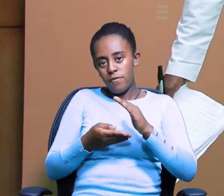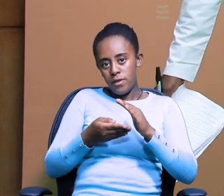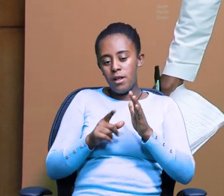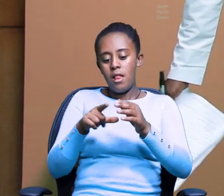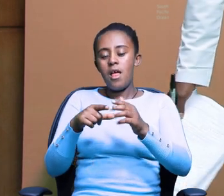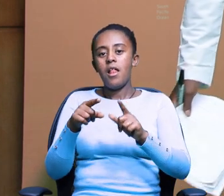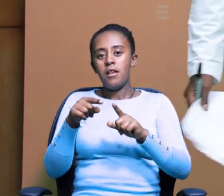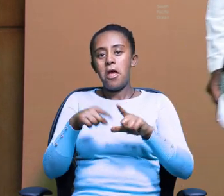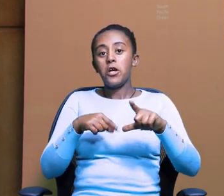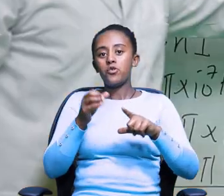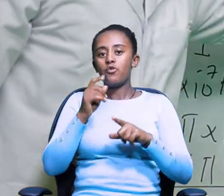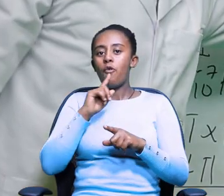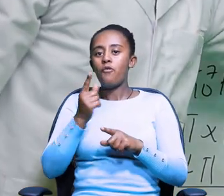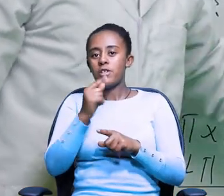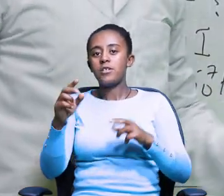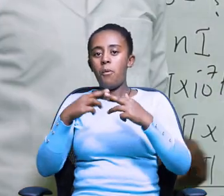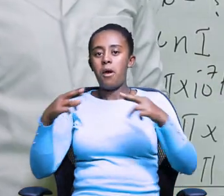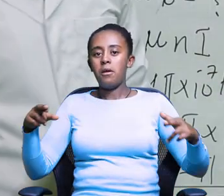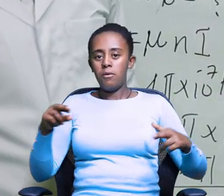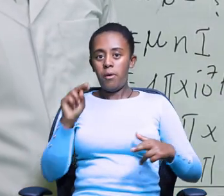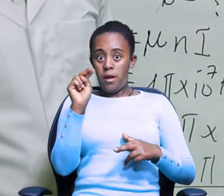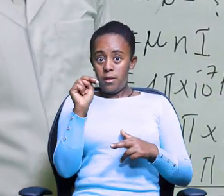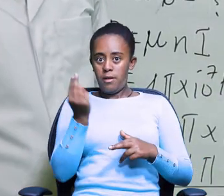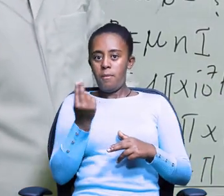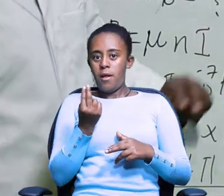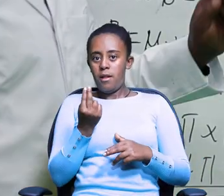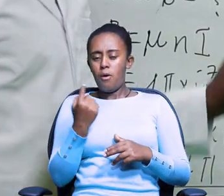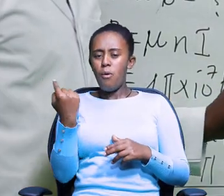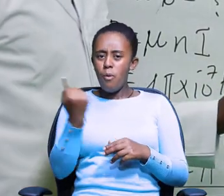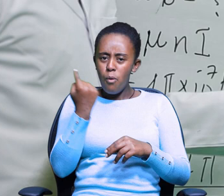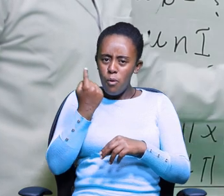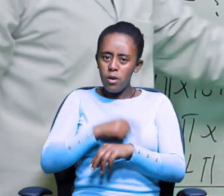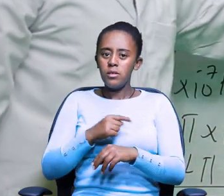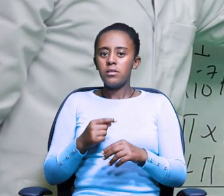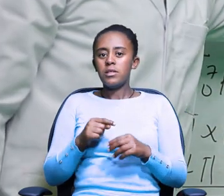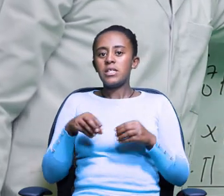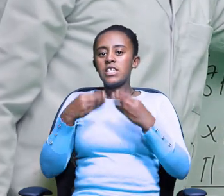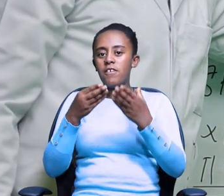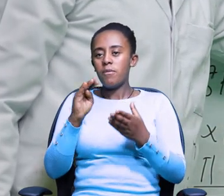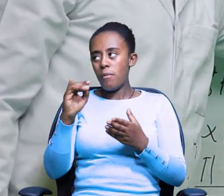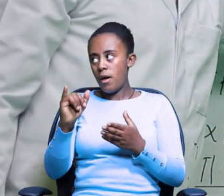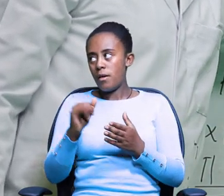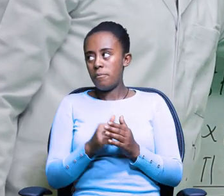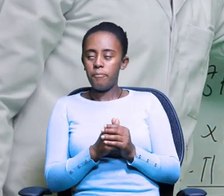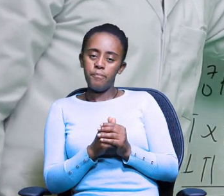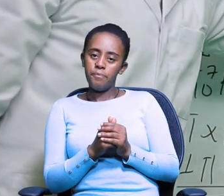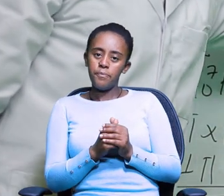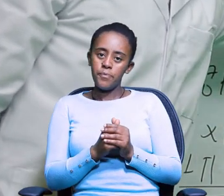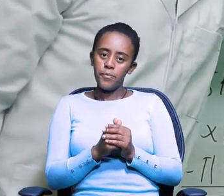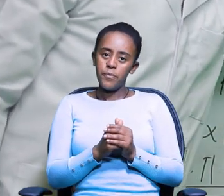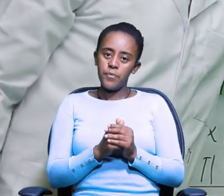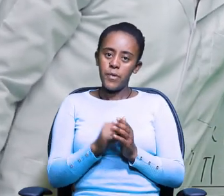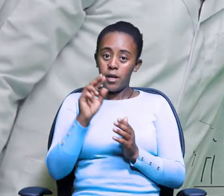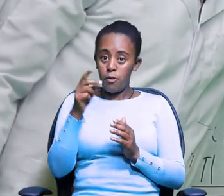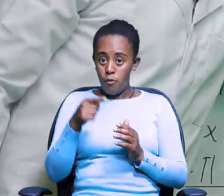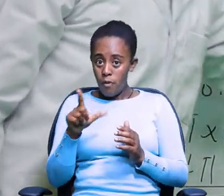the length of the wire. We get this small n. Always, this is given by